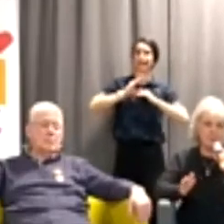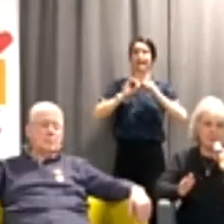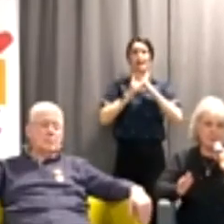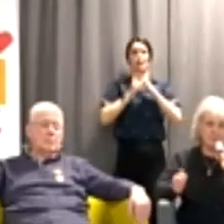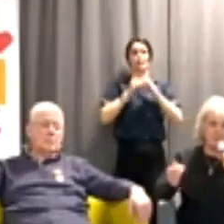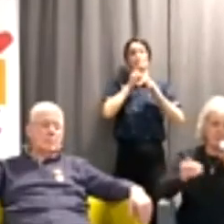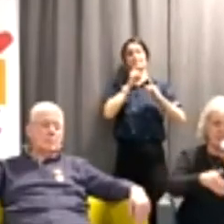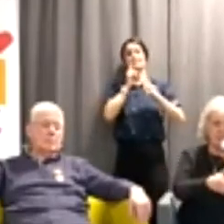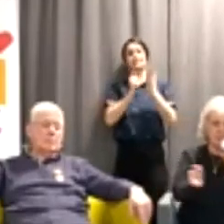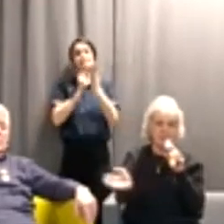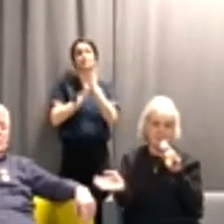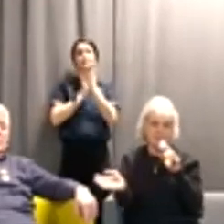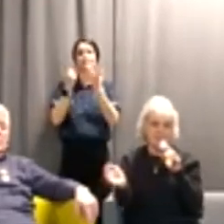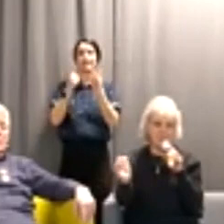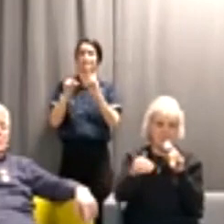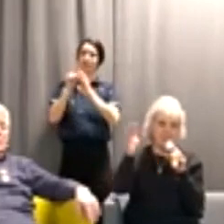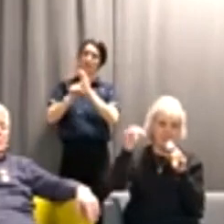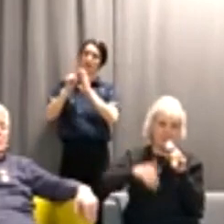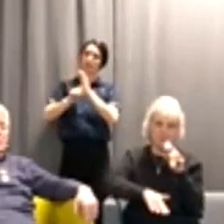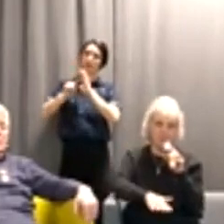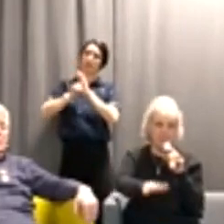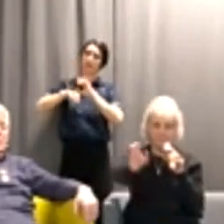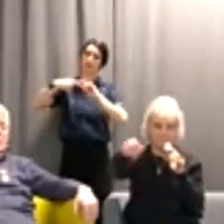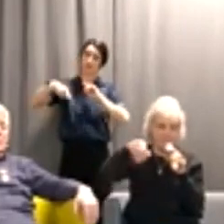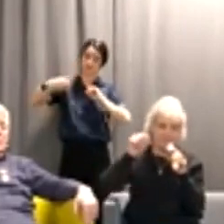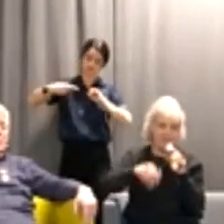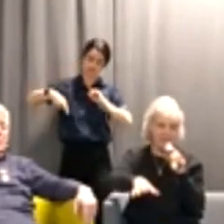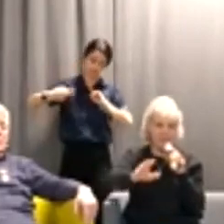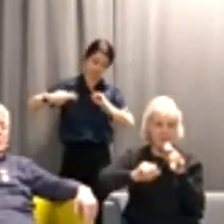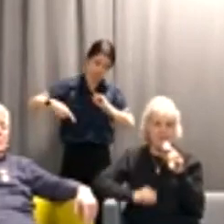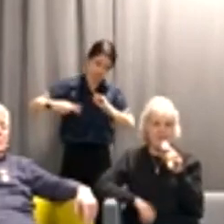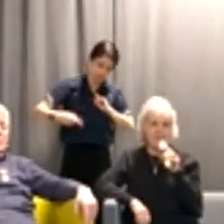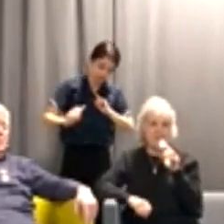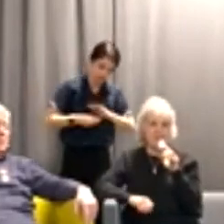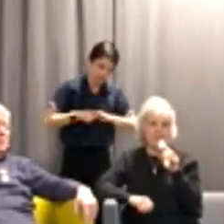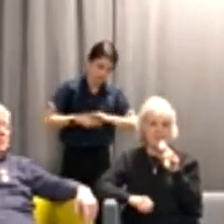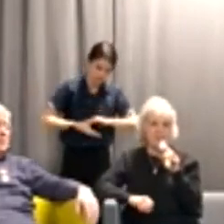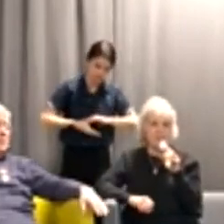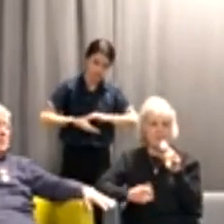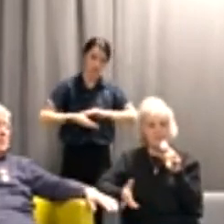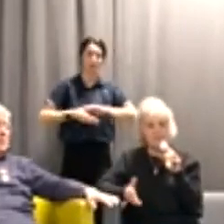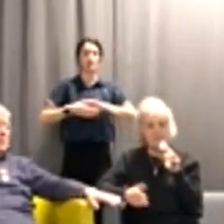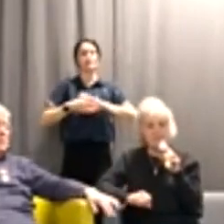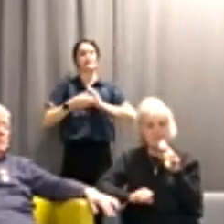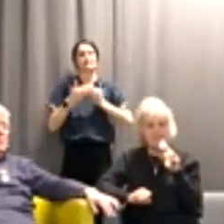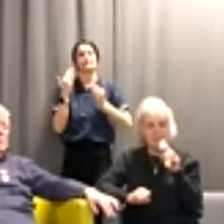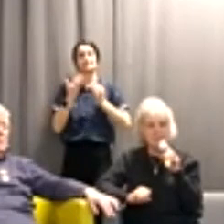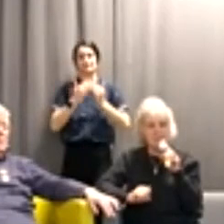that's a really easy crossroad to stay up or just slide. And so